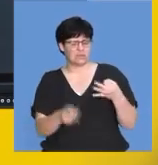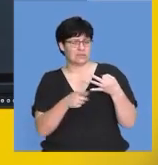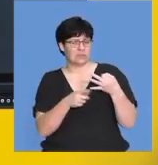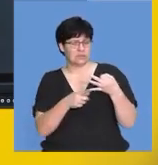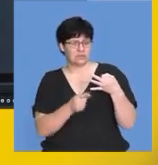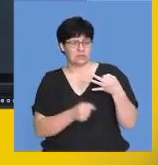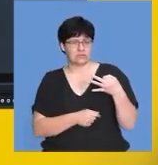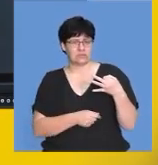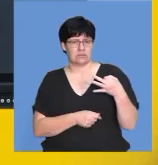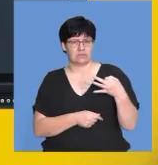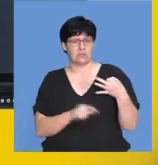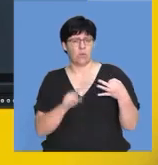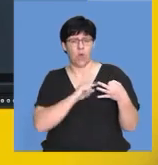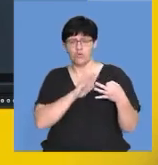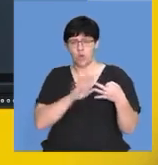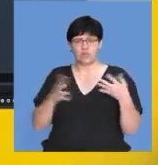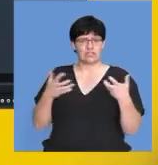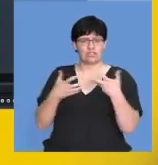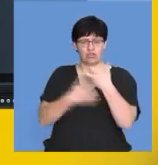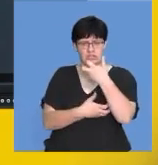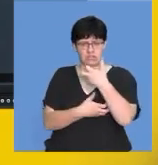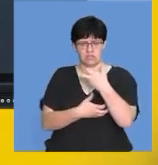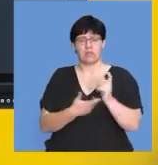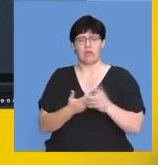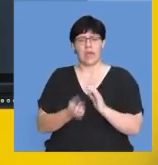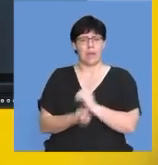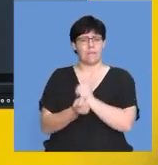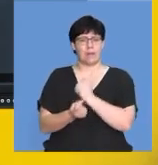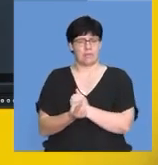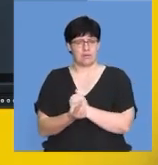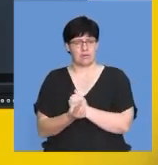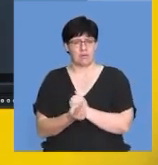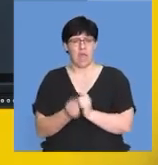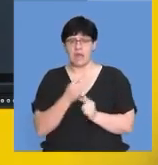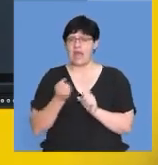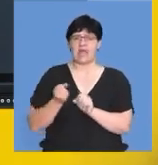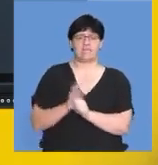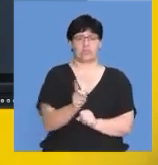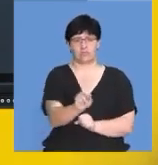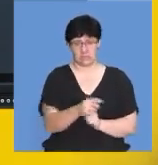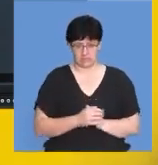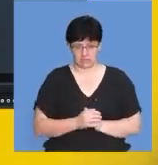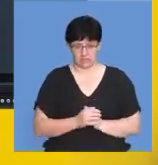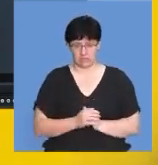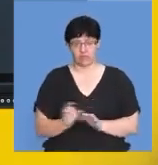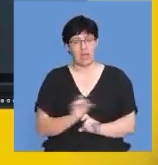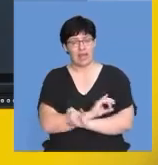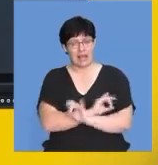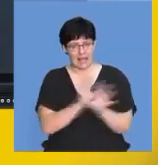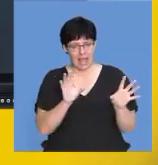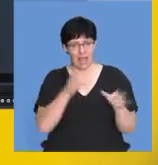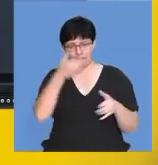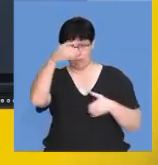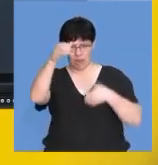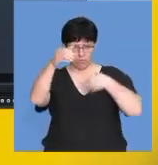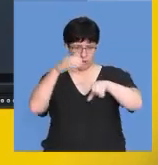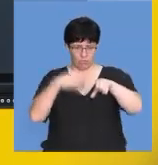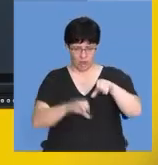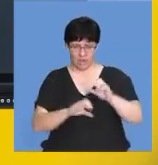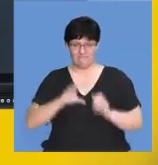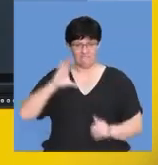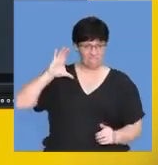finally, why non-disjunction occurs and the effects of that. So clearly, we can break down this